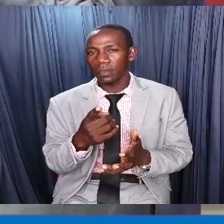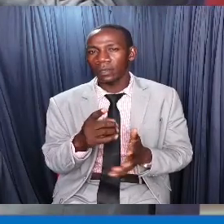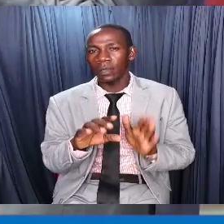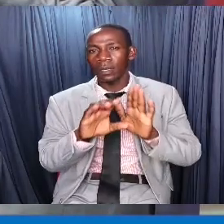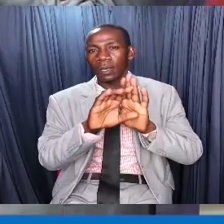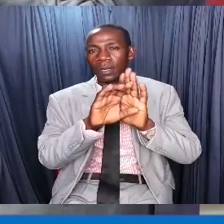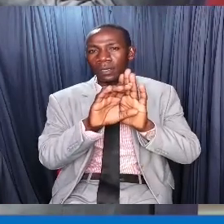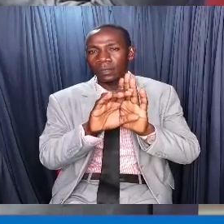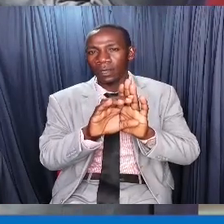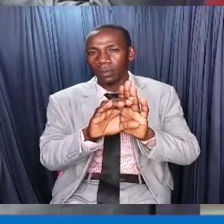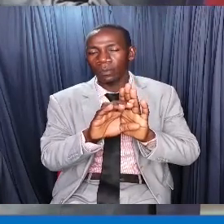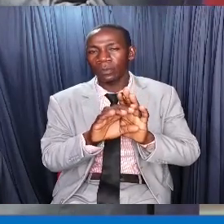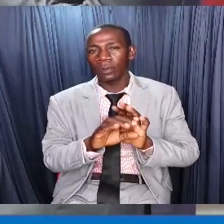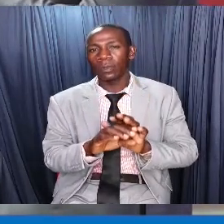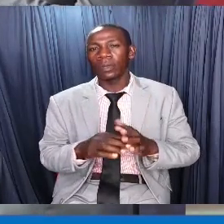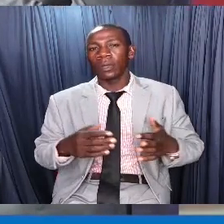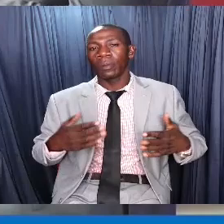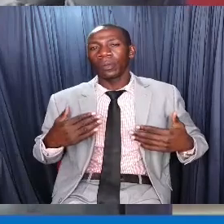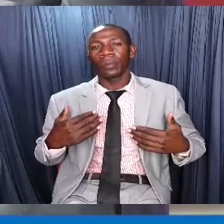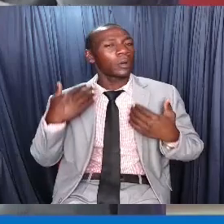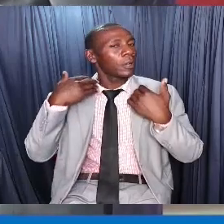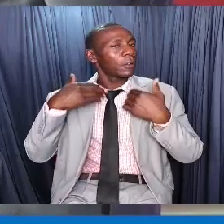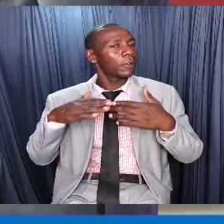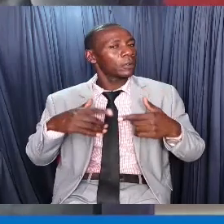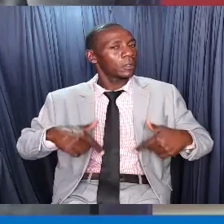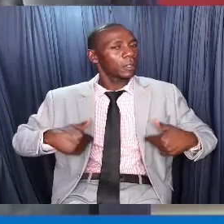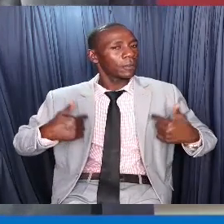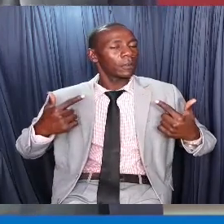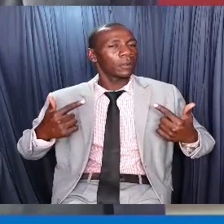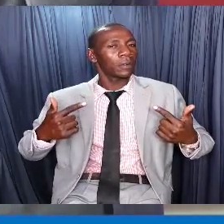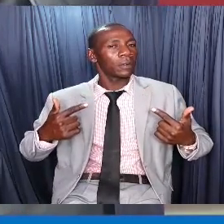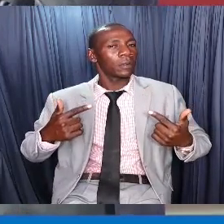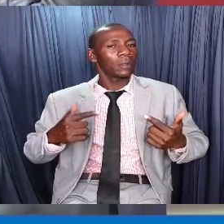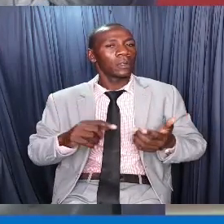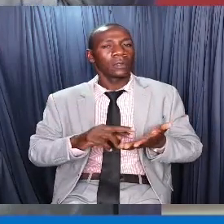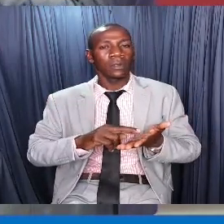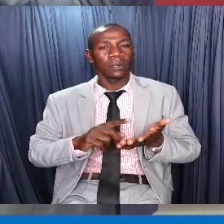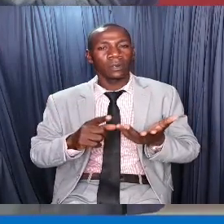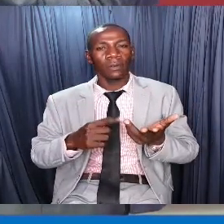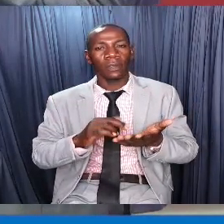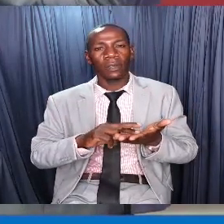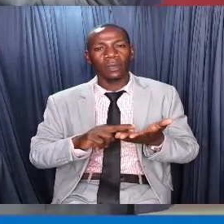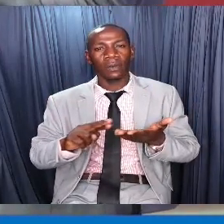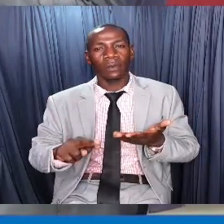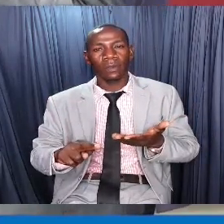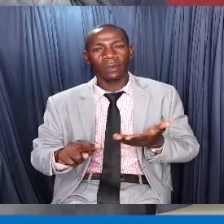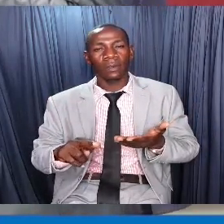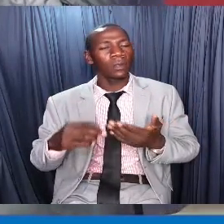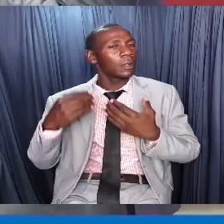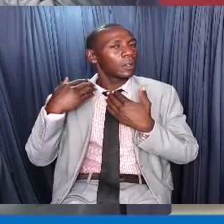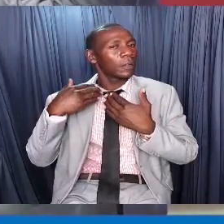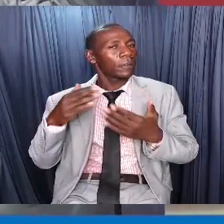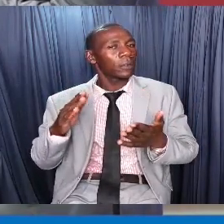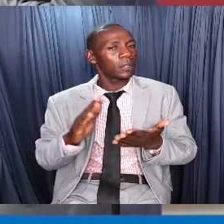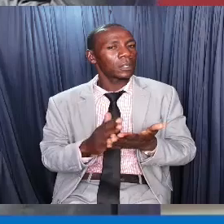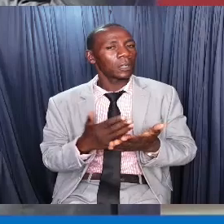mfano, for instance, watu waliojikinai, people who trusted in themselves, justifying themselves, na kudharau watu wengine,